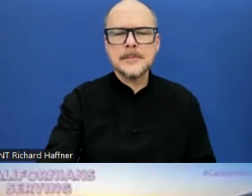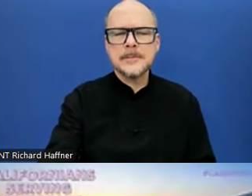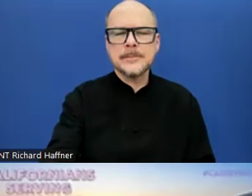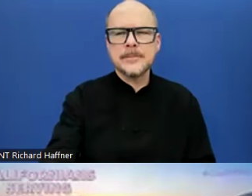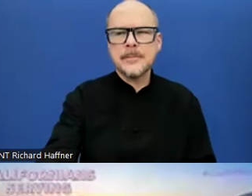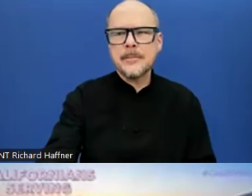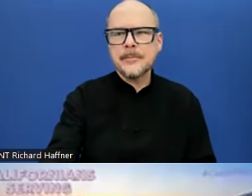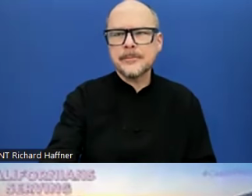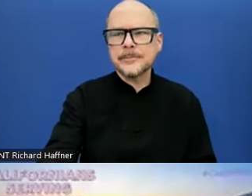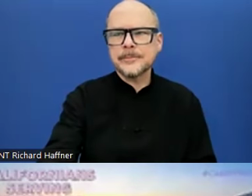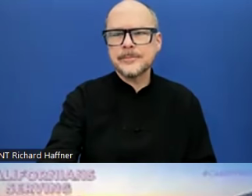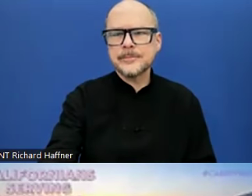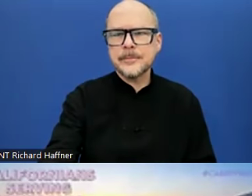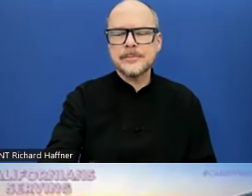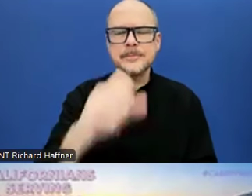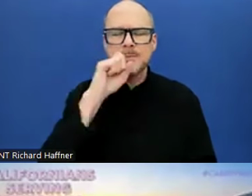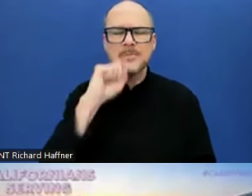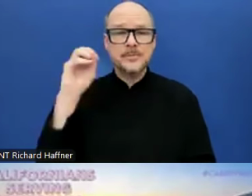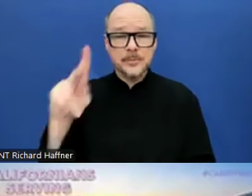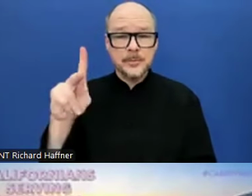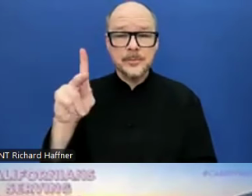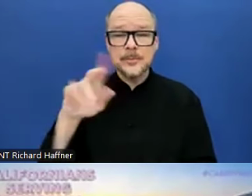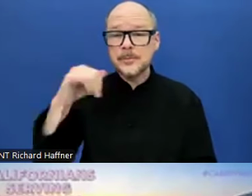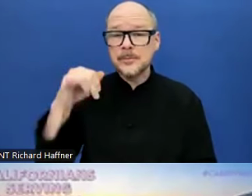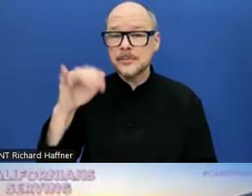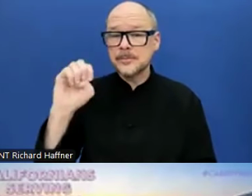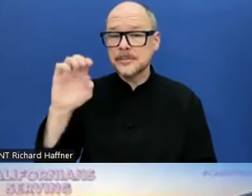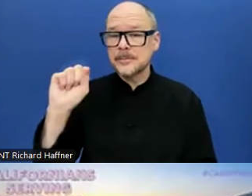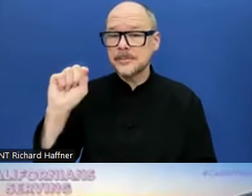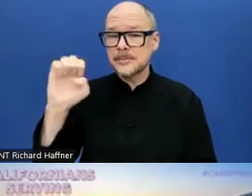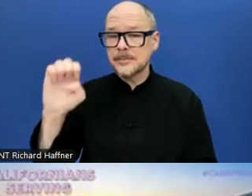Okay, Jesse Weller.